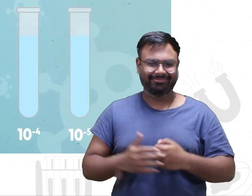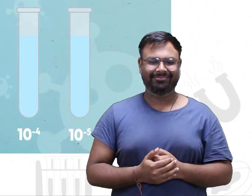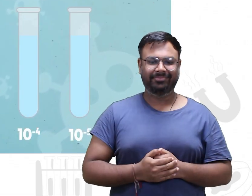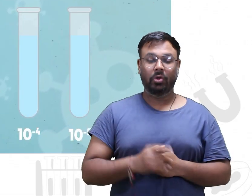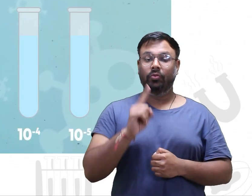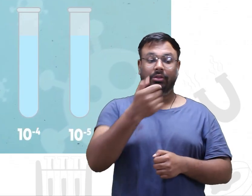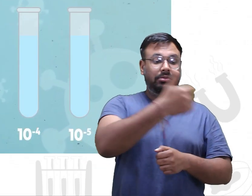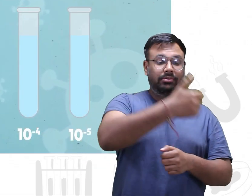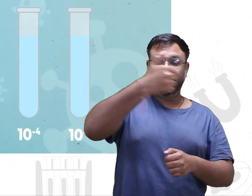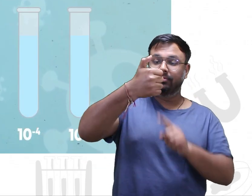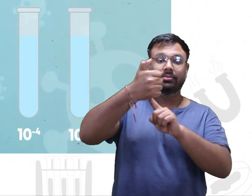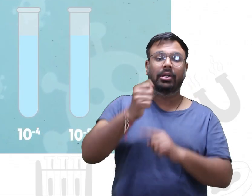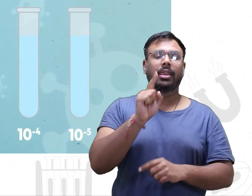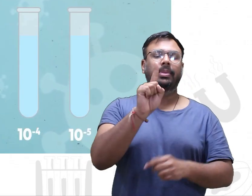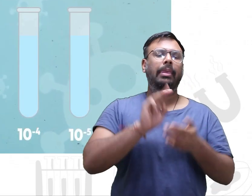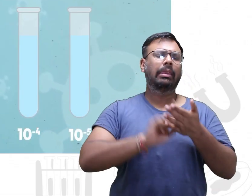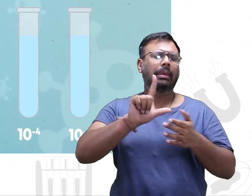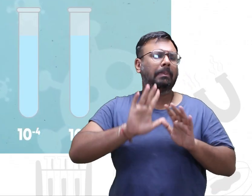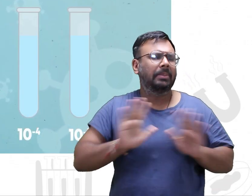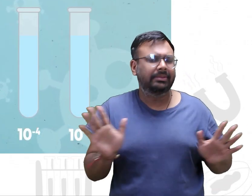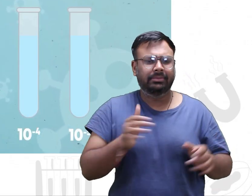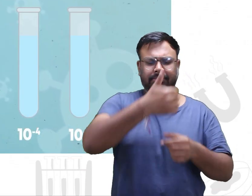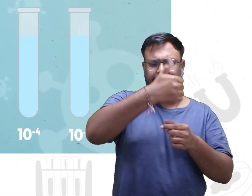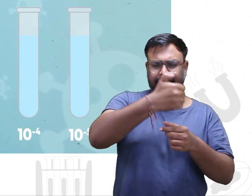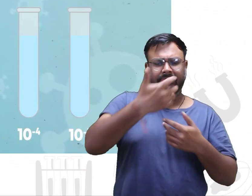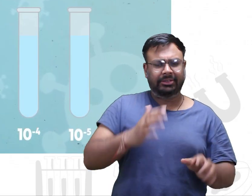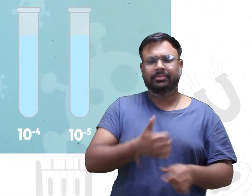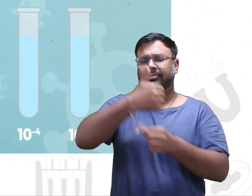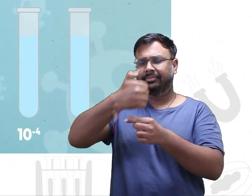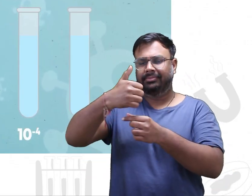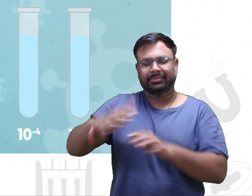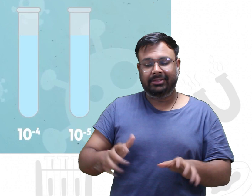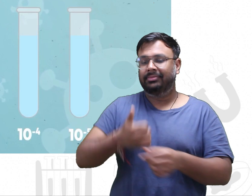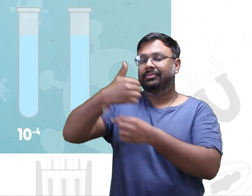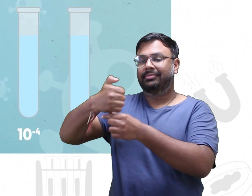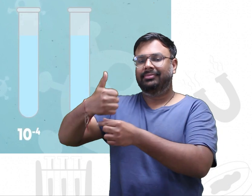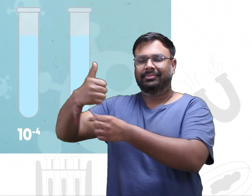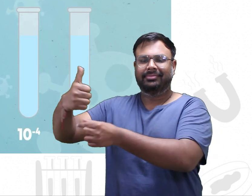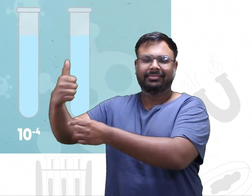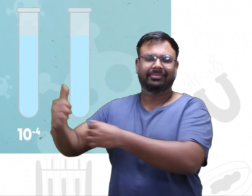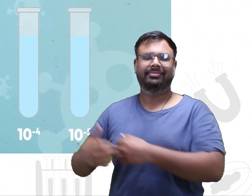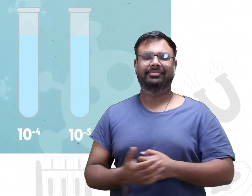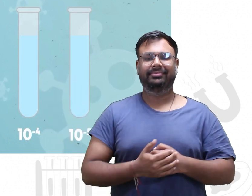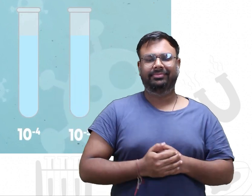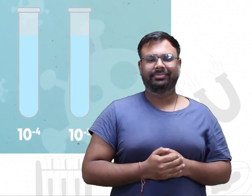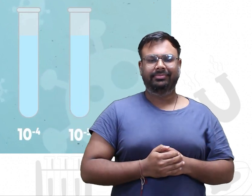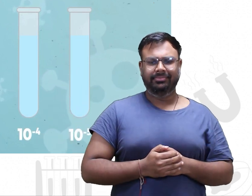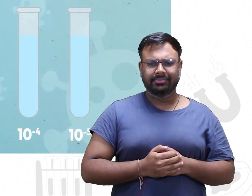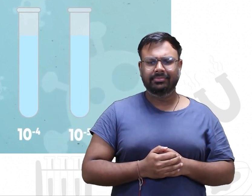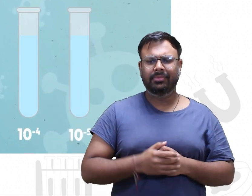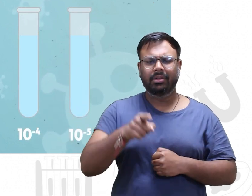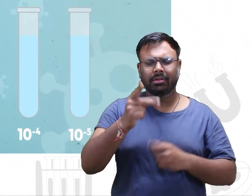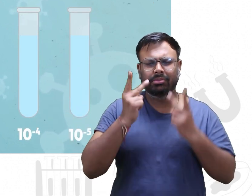sample. In this, we will take 1 milliliter from the test tube and add it to the next test tube. Then we'll go 1 milliliters from